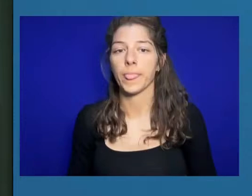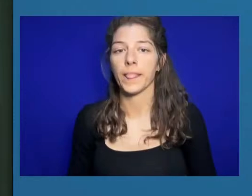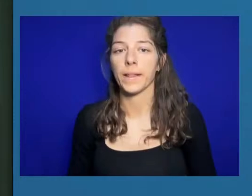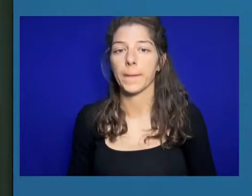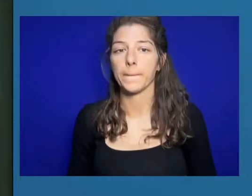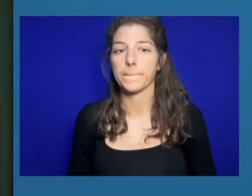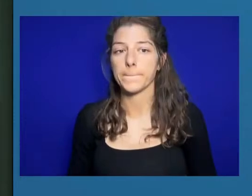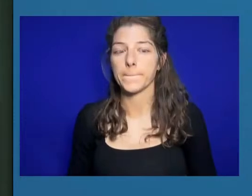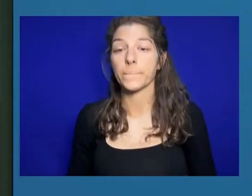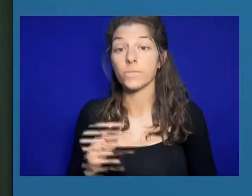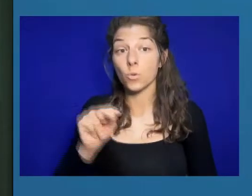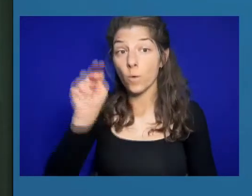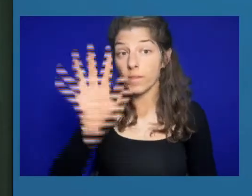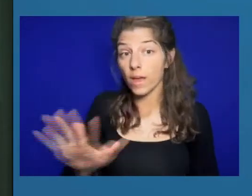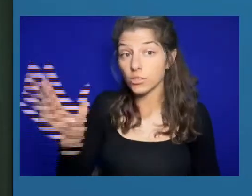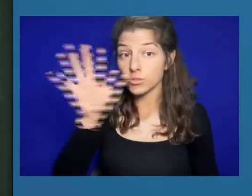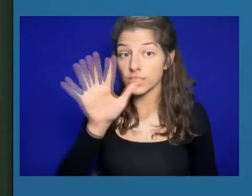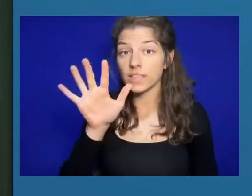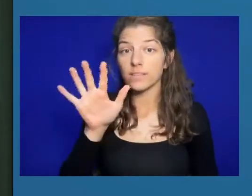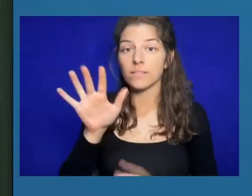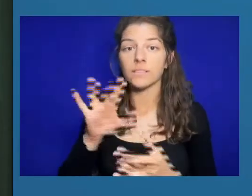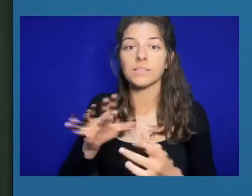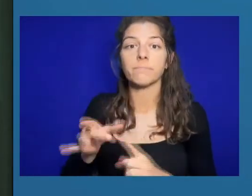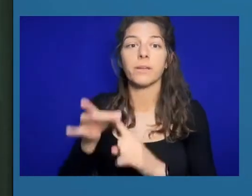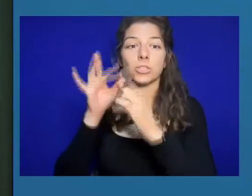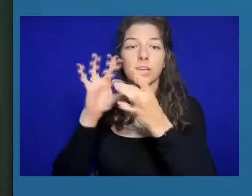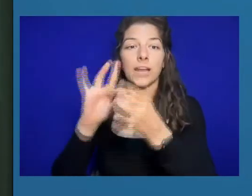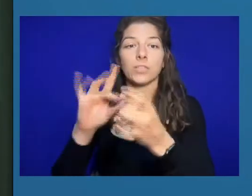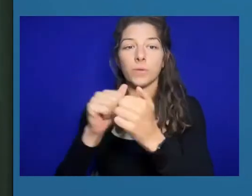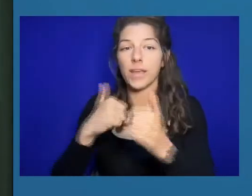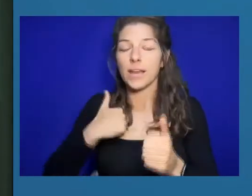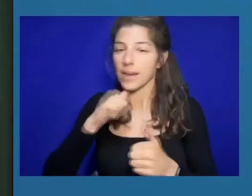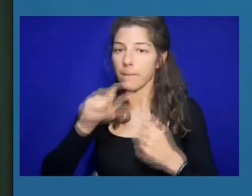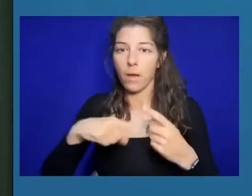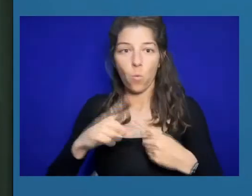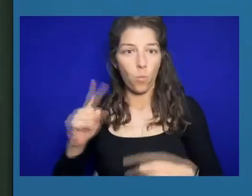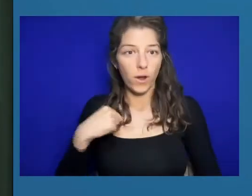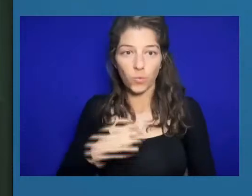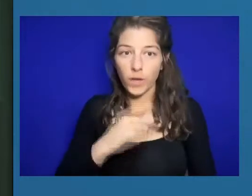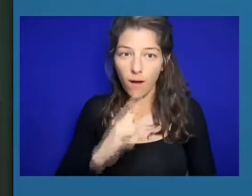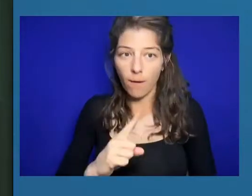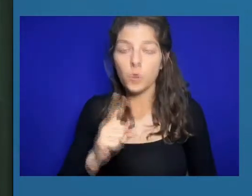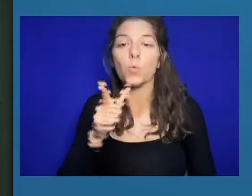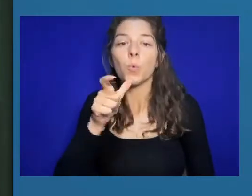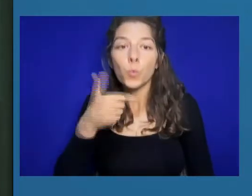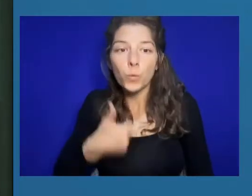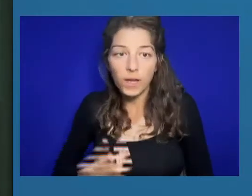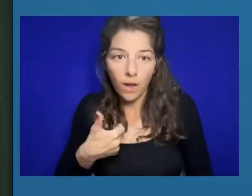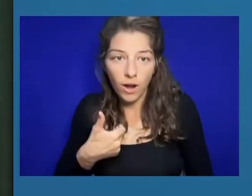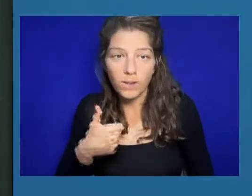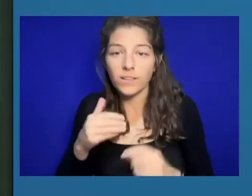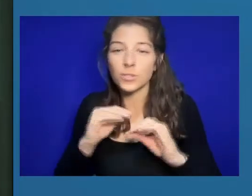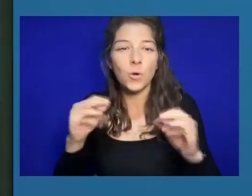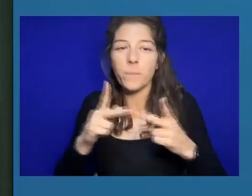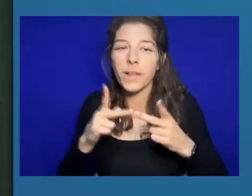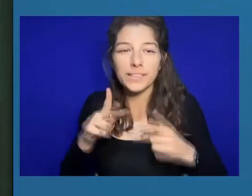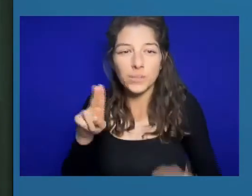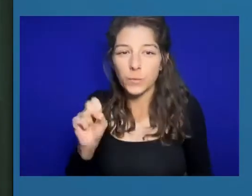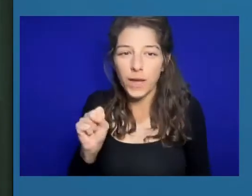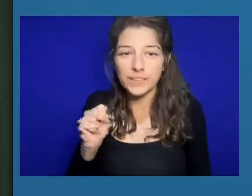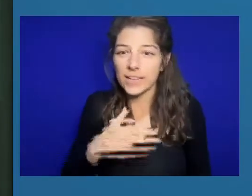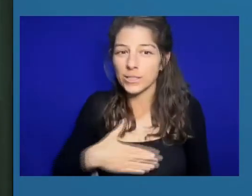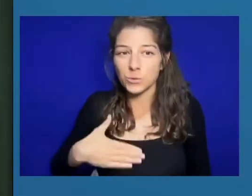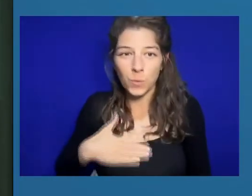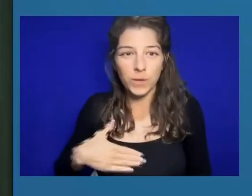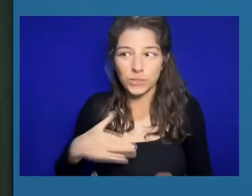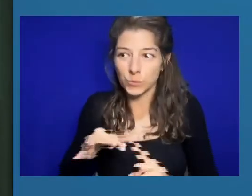For the North Country, our special connection with Canada isn't about where we are, but who we are. There is simply no place in the U.S. that enjoys as unique